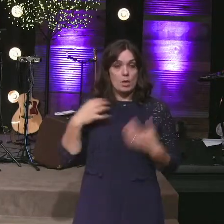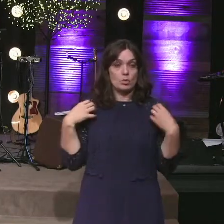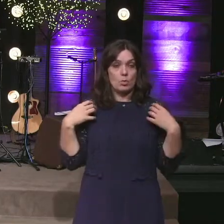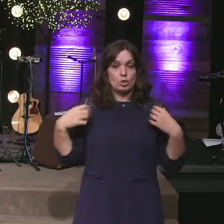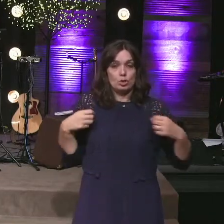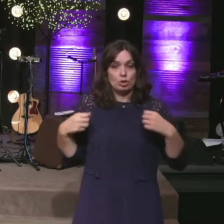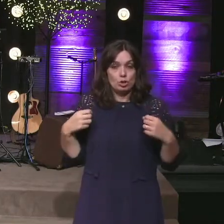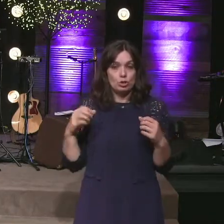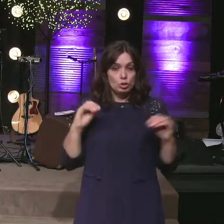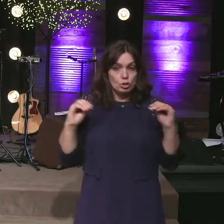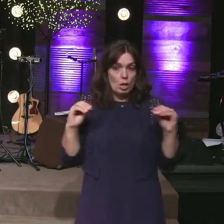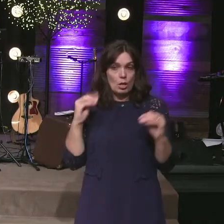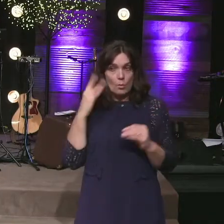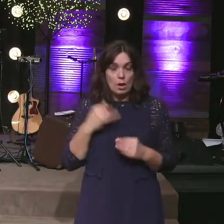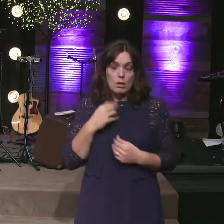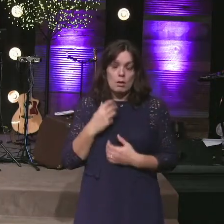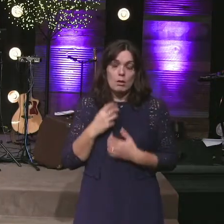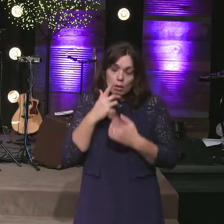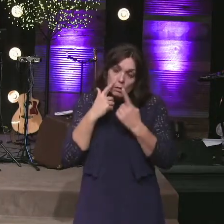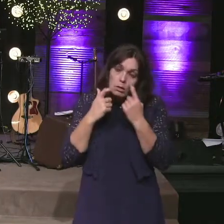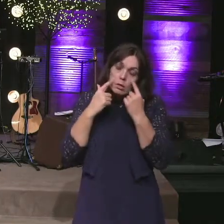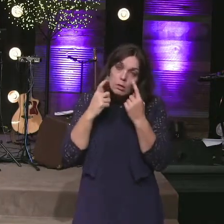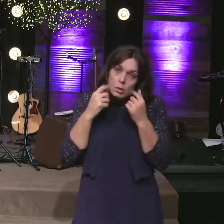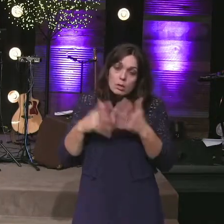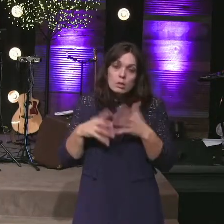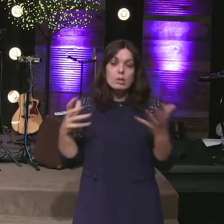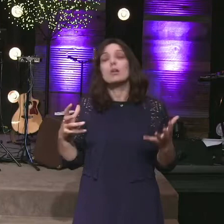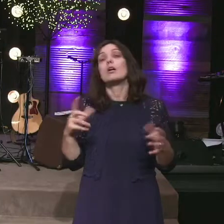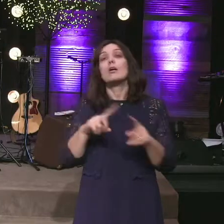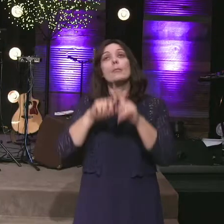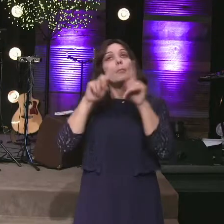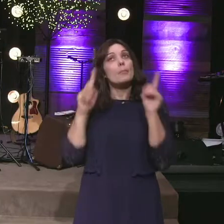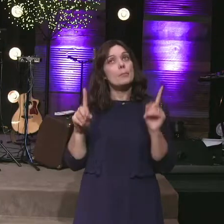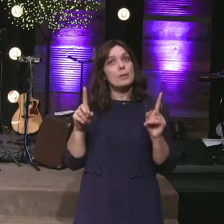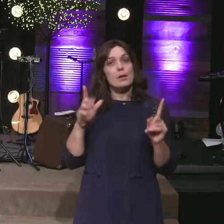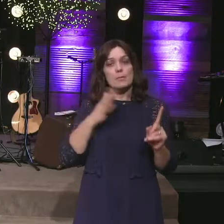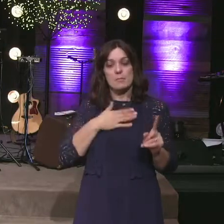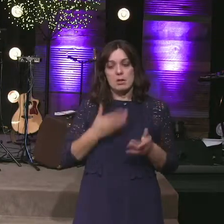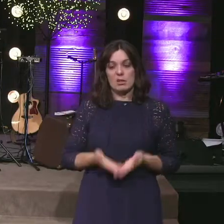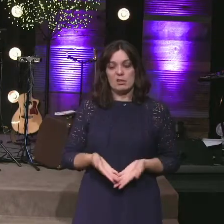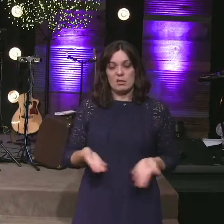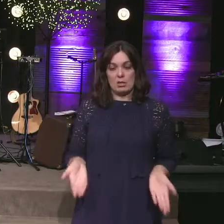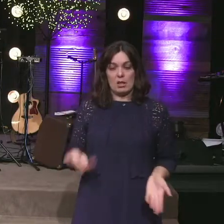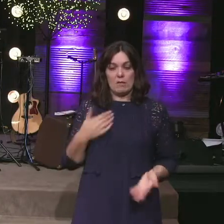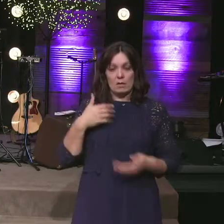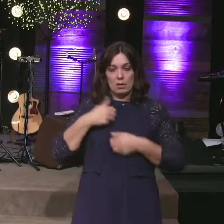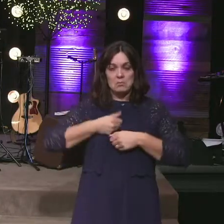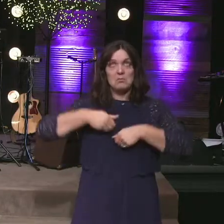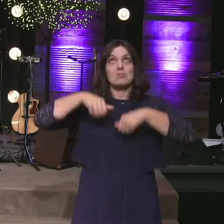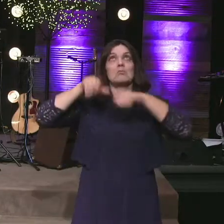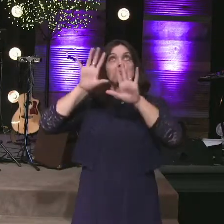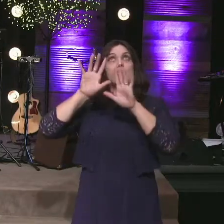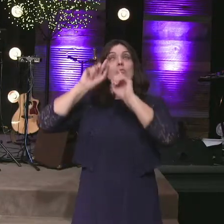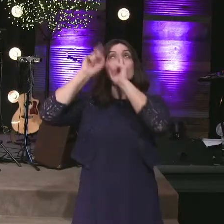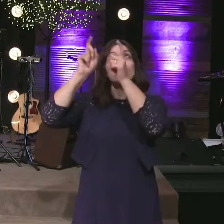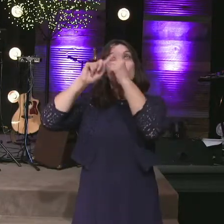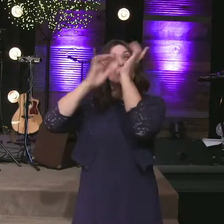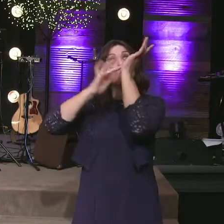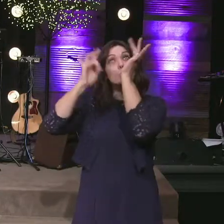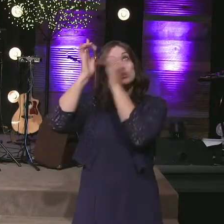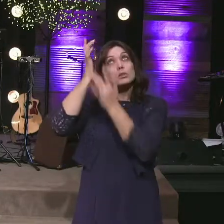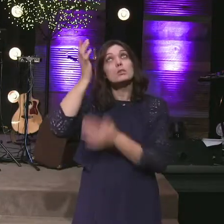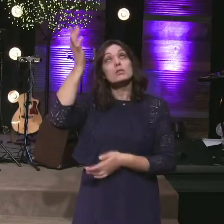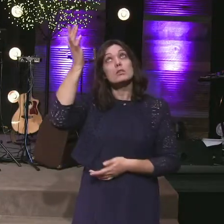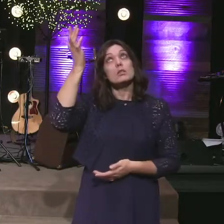was sobbing. But I would dump my stuff at the feet of Jesus, and I would get